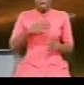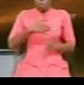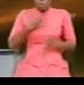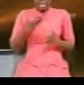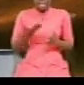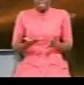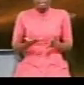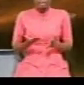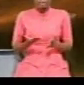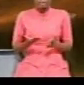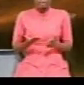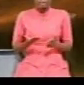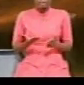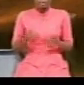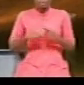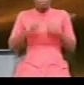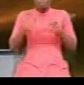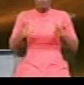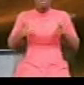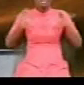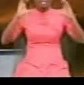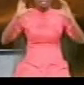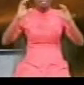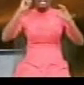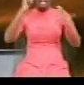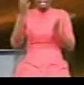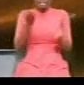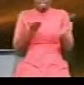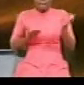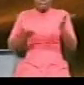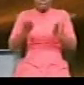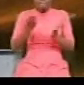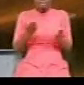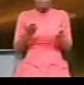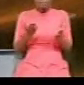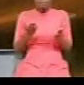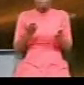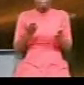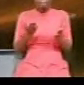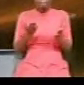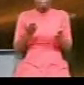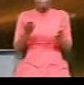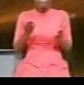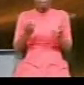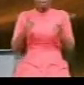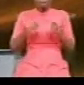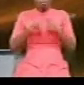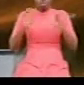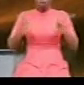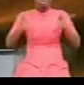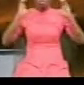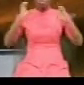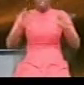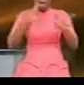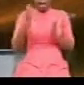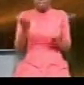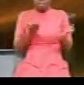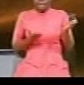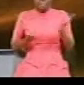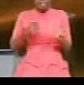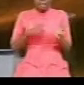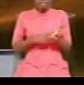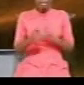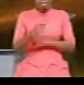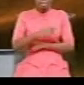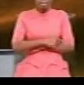willing to consecrate his service, to consecrate her service this